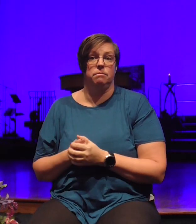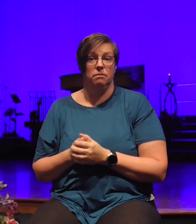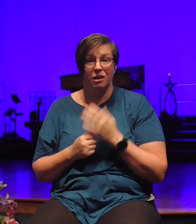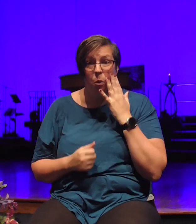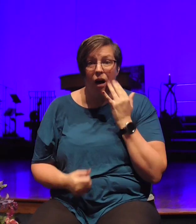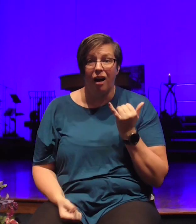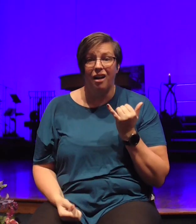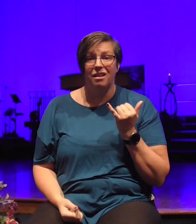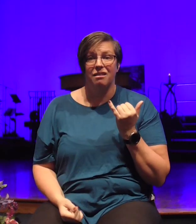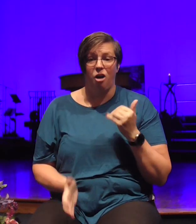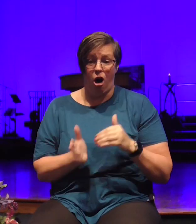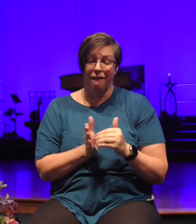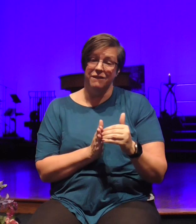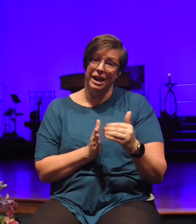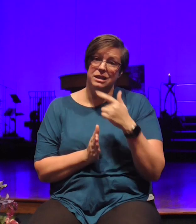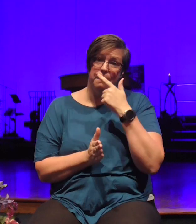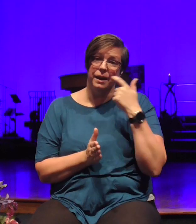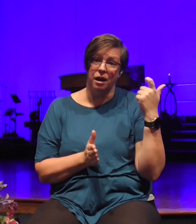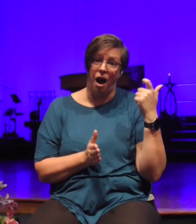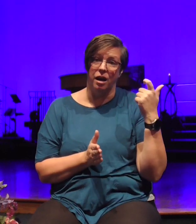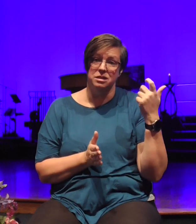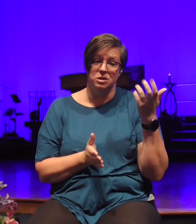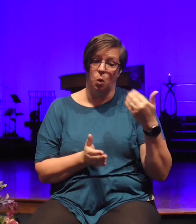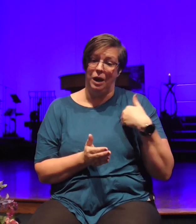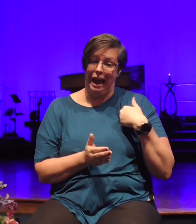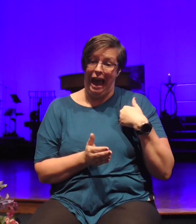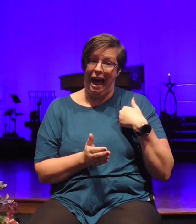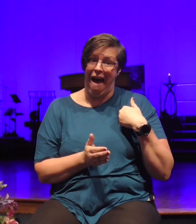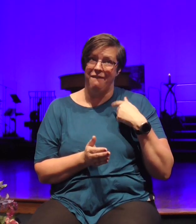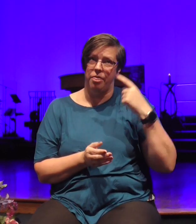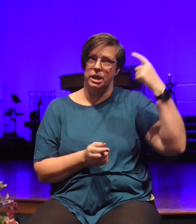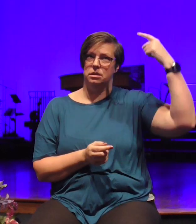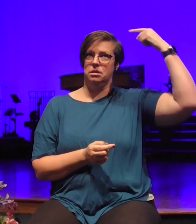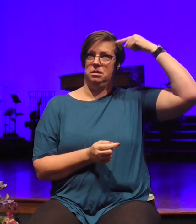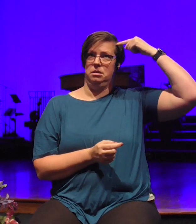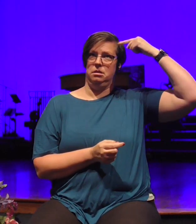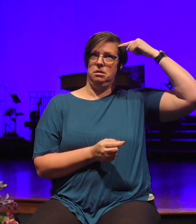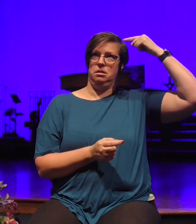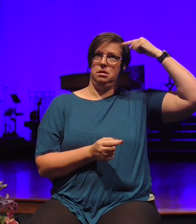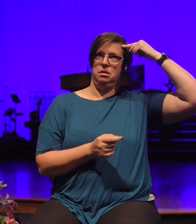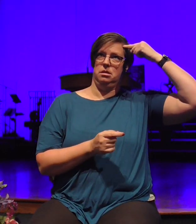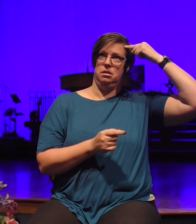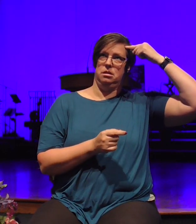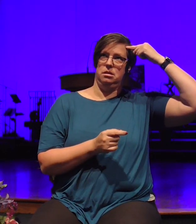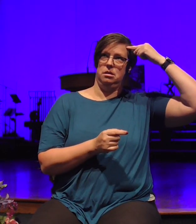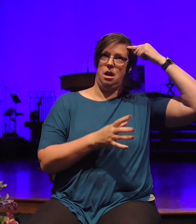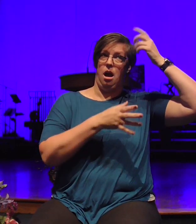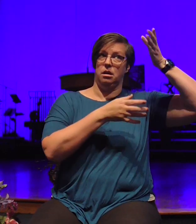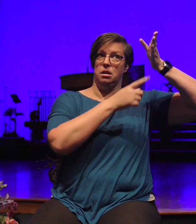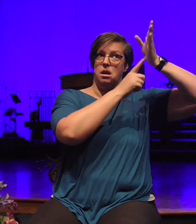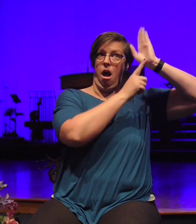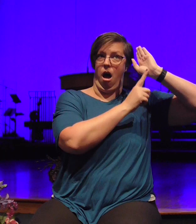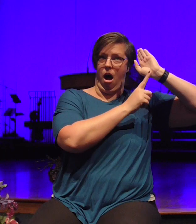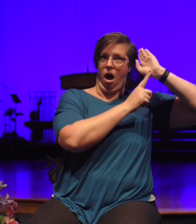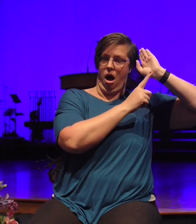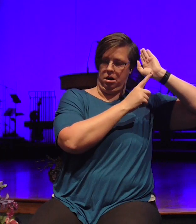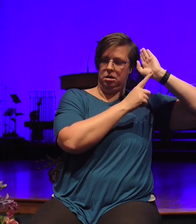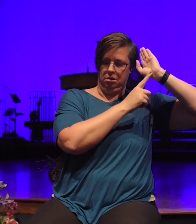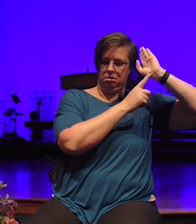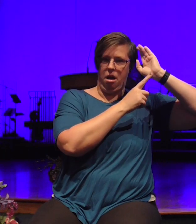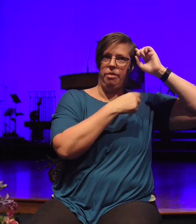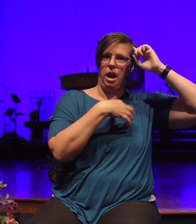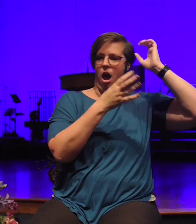we've got a mental equivalent of our God that we kind of apply to relationships. Have you ever... It could